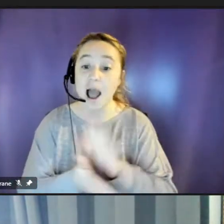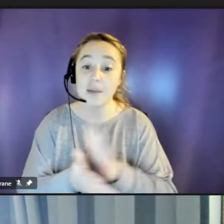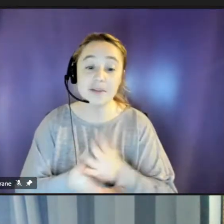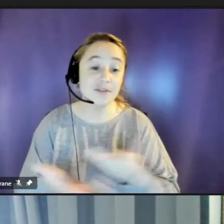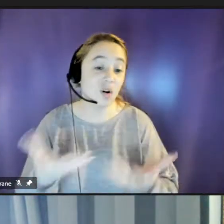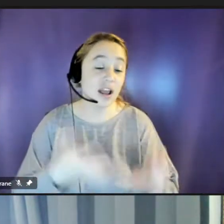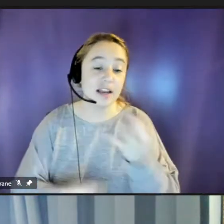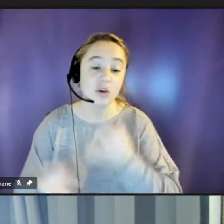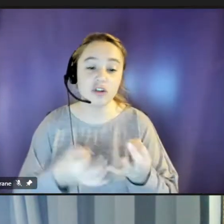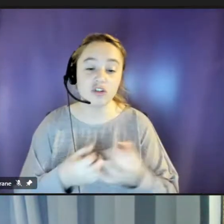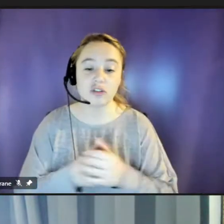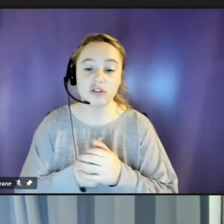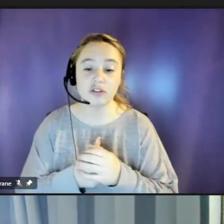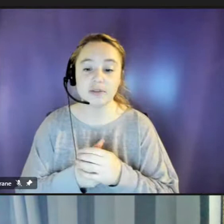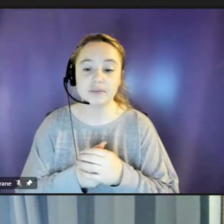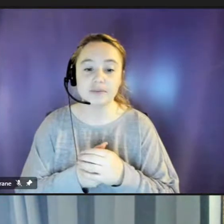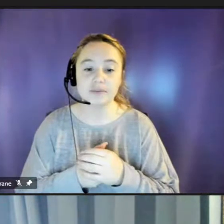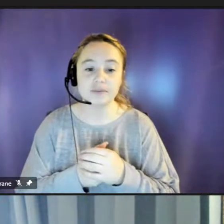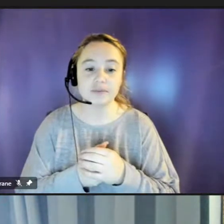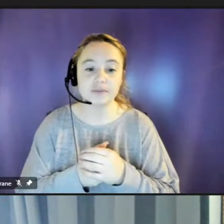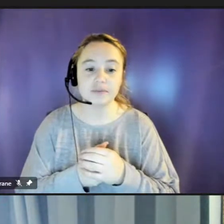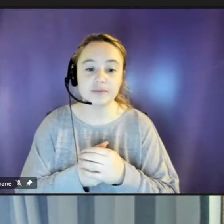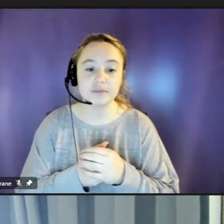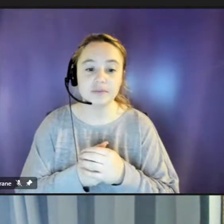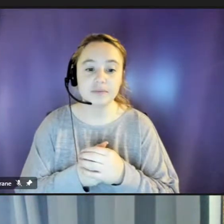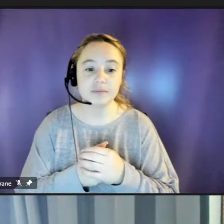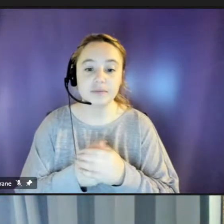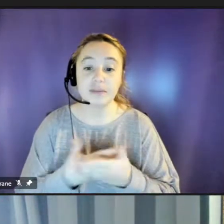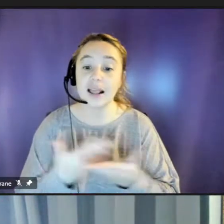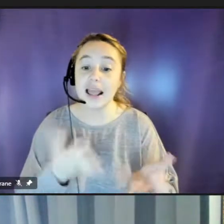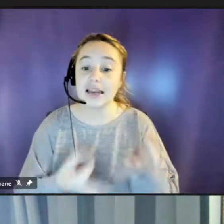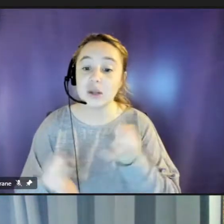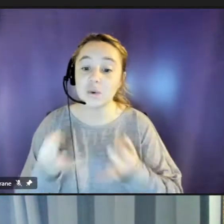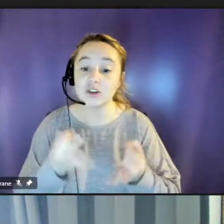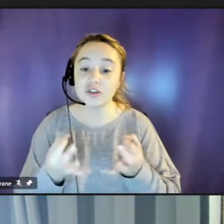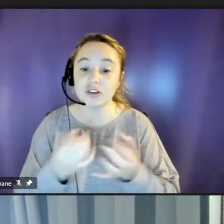Chair. Okay, do we have any questions?